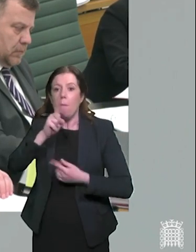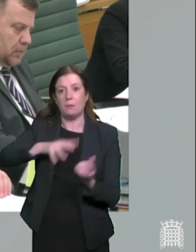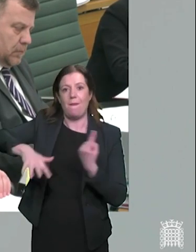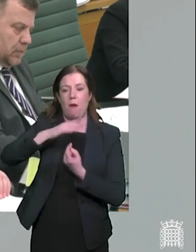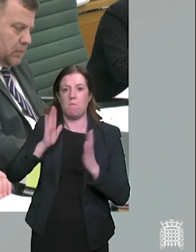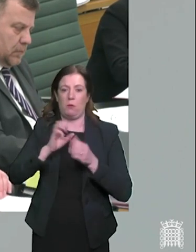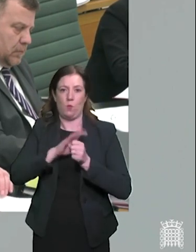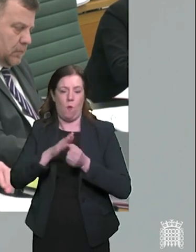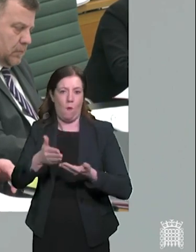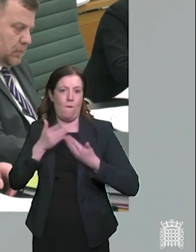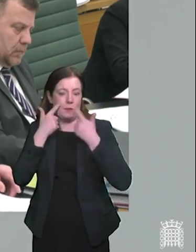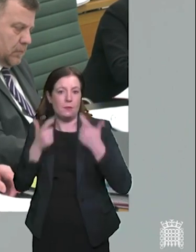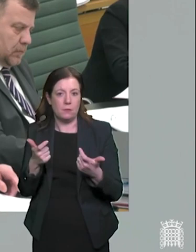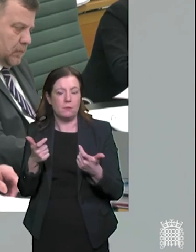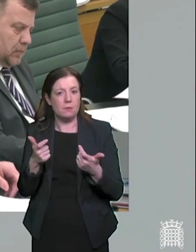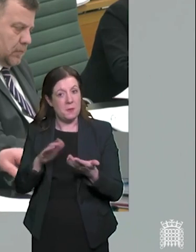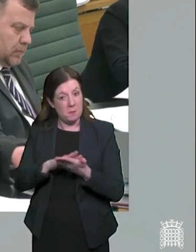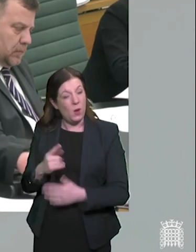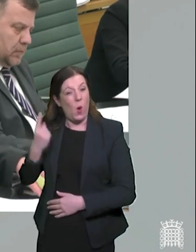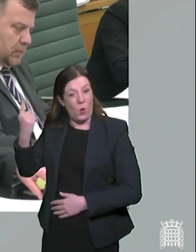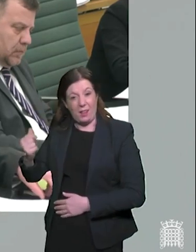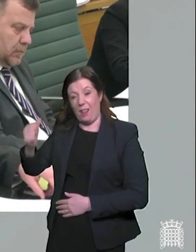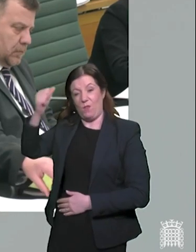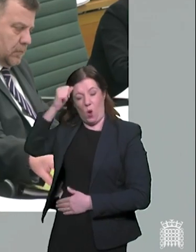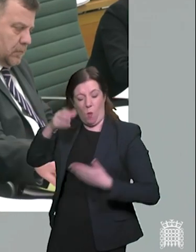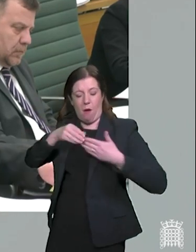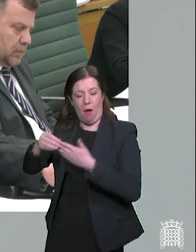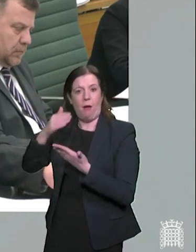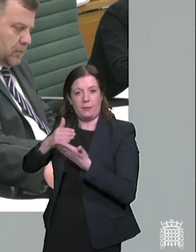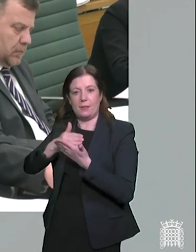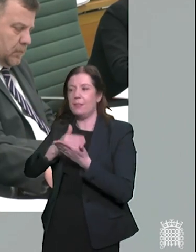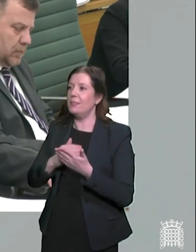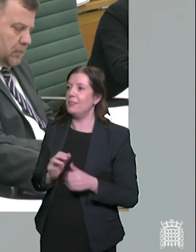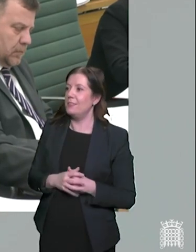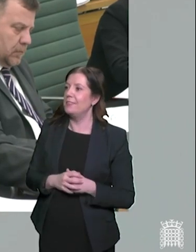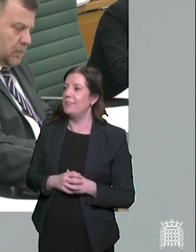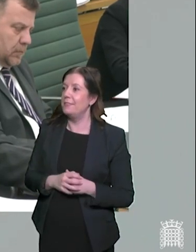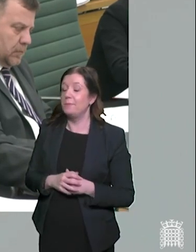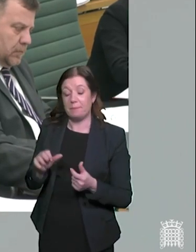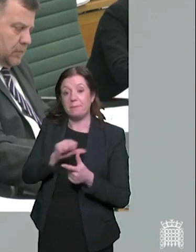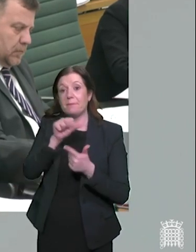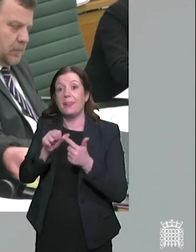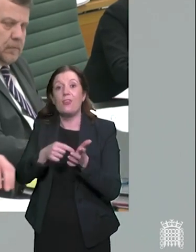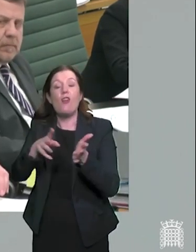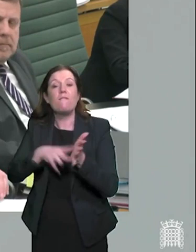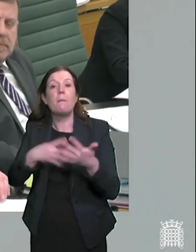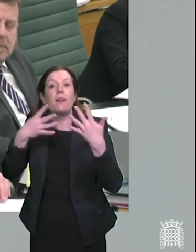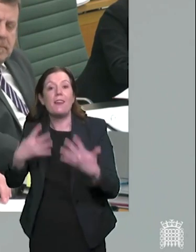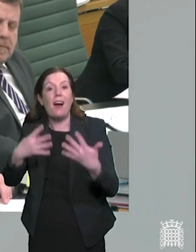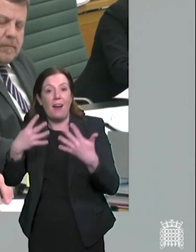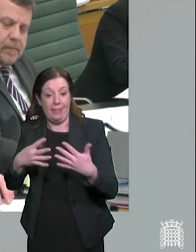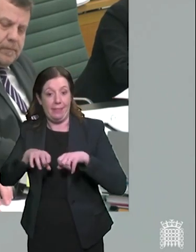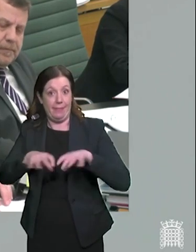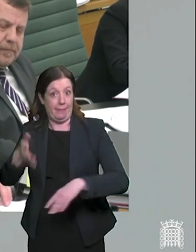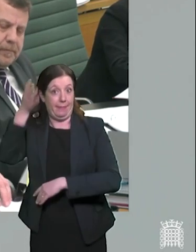way. This shows you're aware of the workplace guidance and its contents. Then on the 9th of November, you said at a COVID